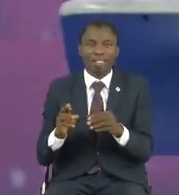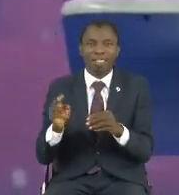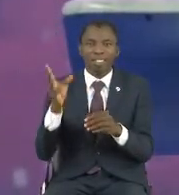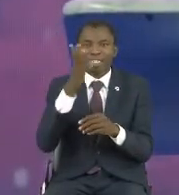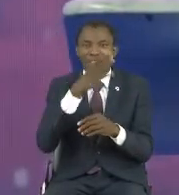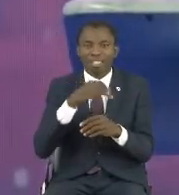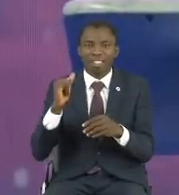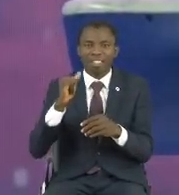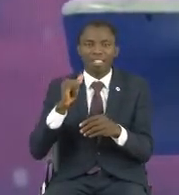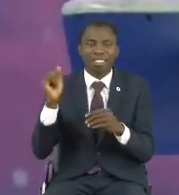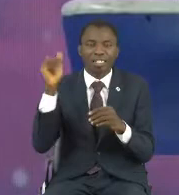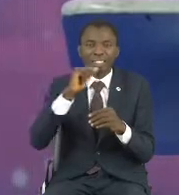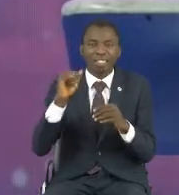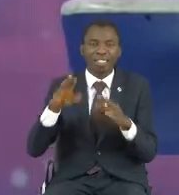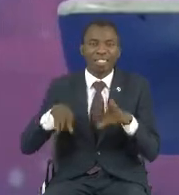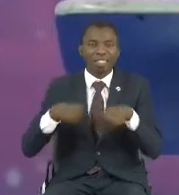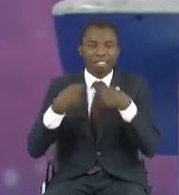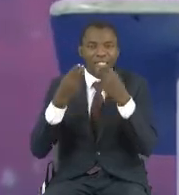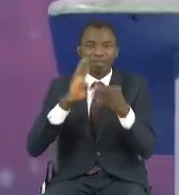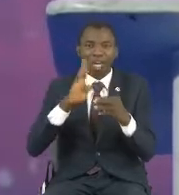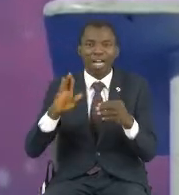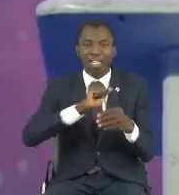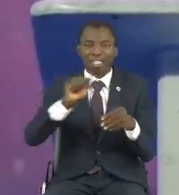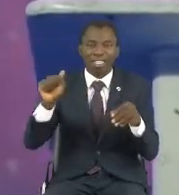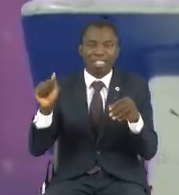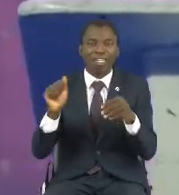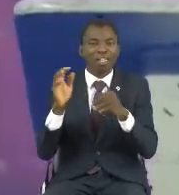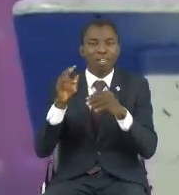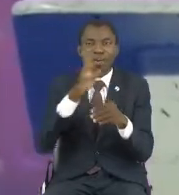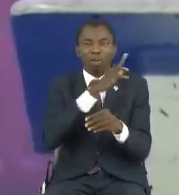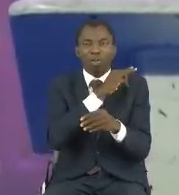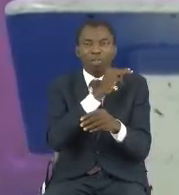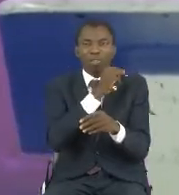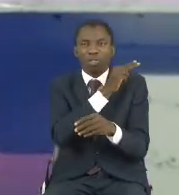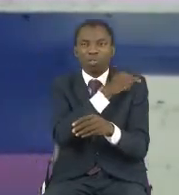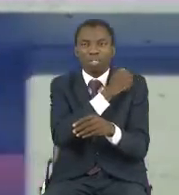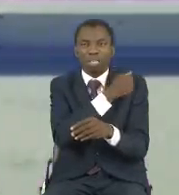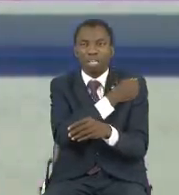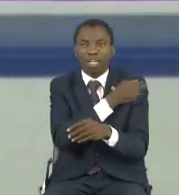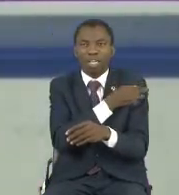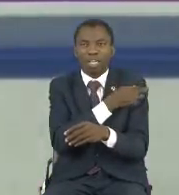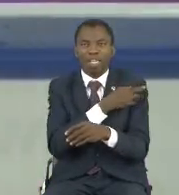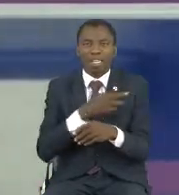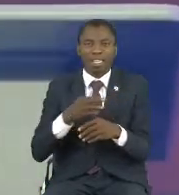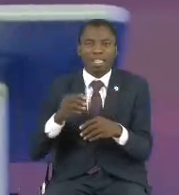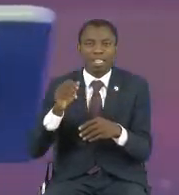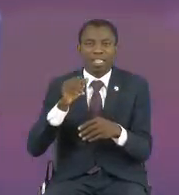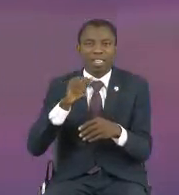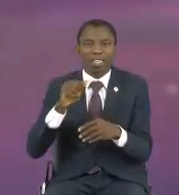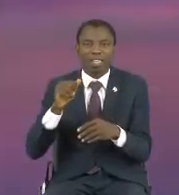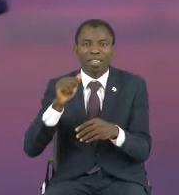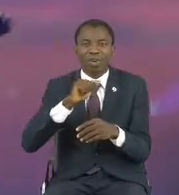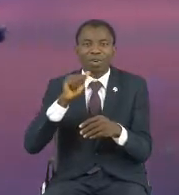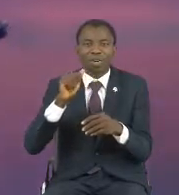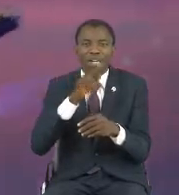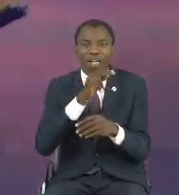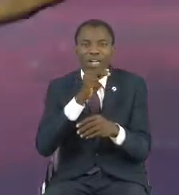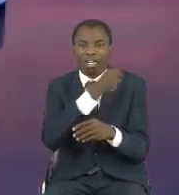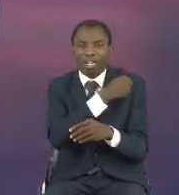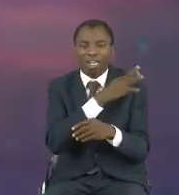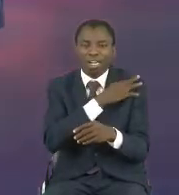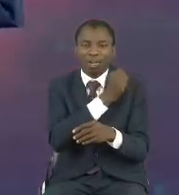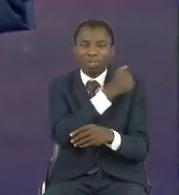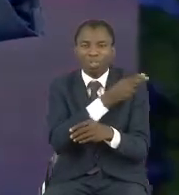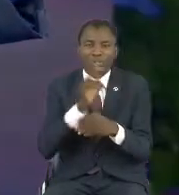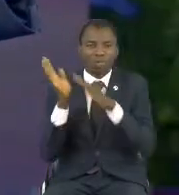gave her an hospital bed. She was in that hospital. But she had her phone on. And